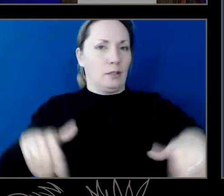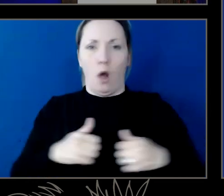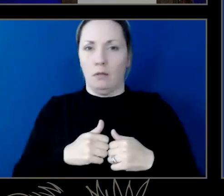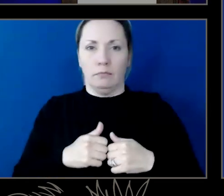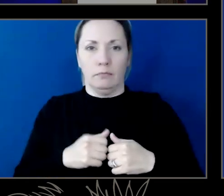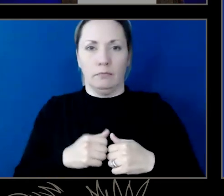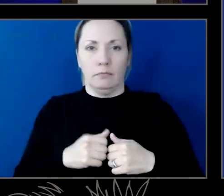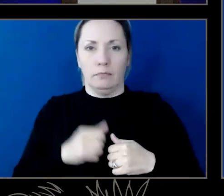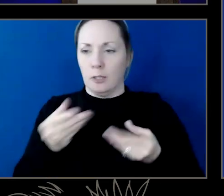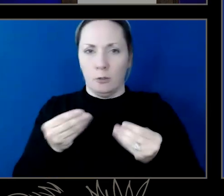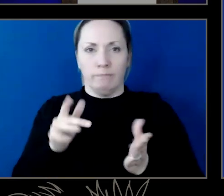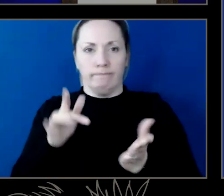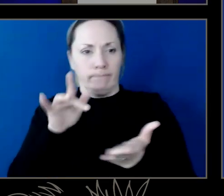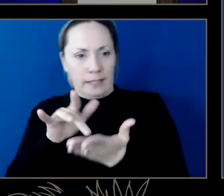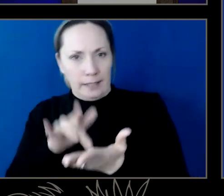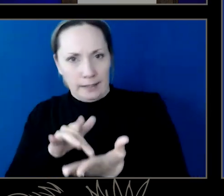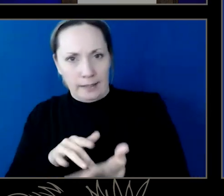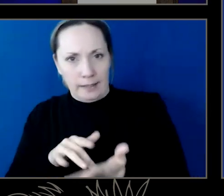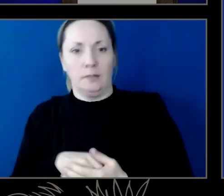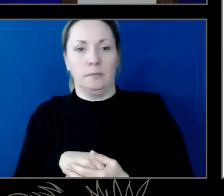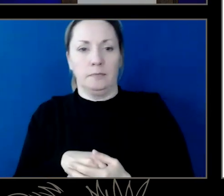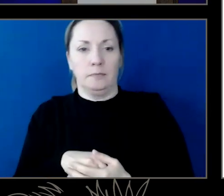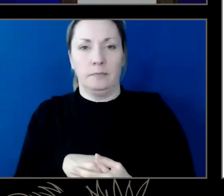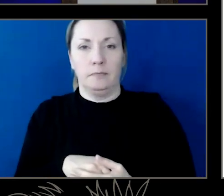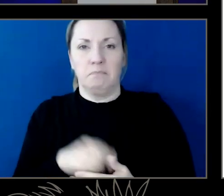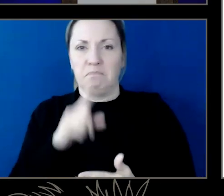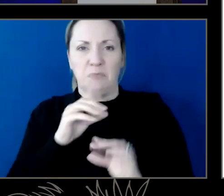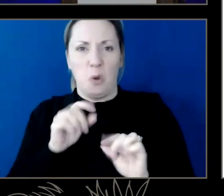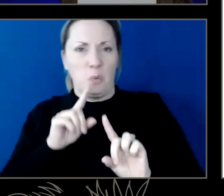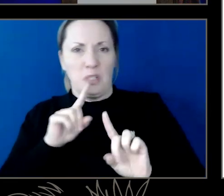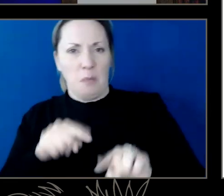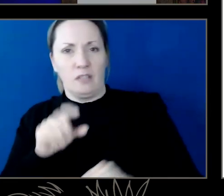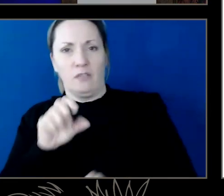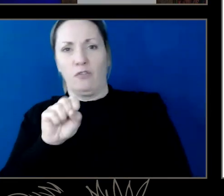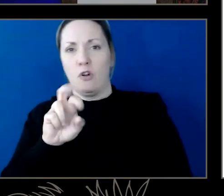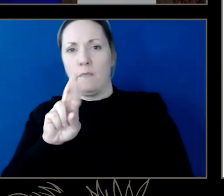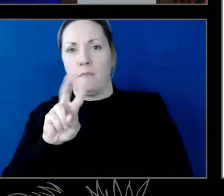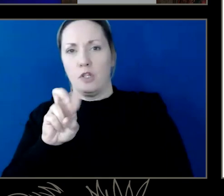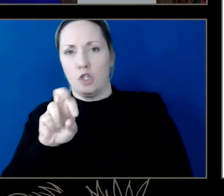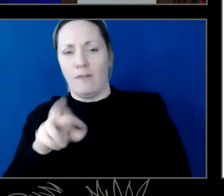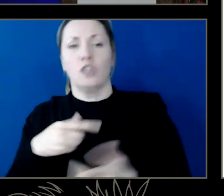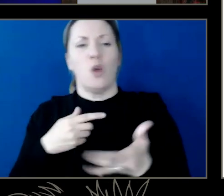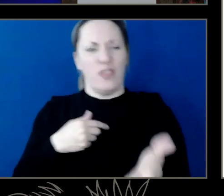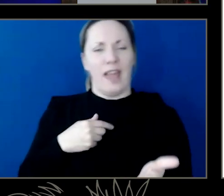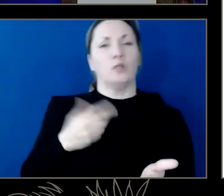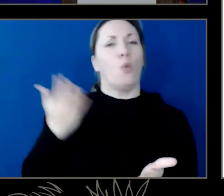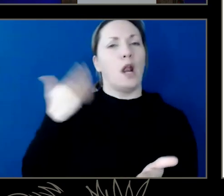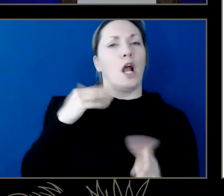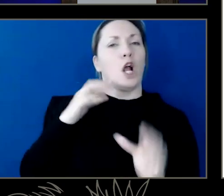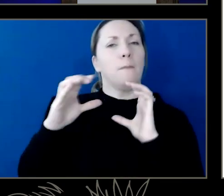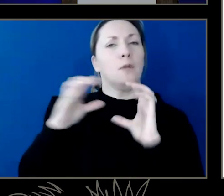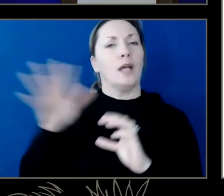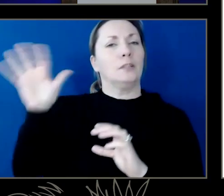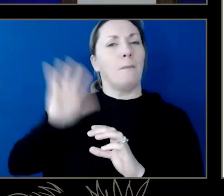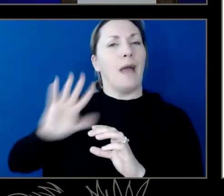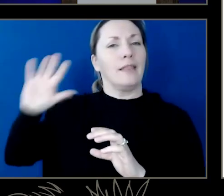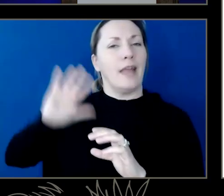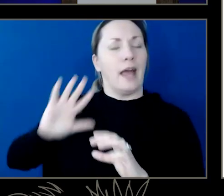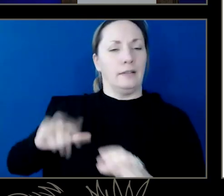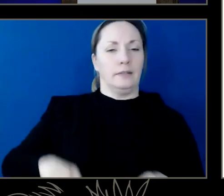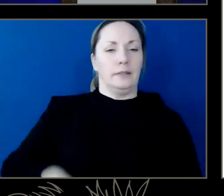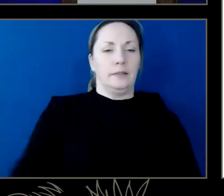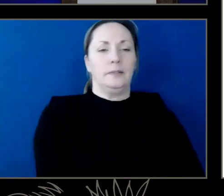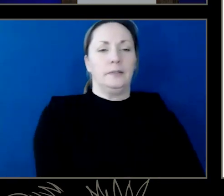would need to receive another response from the server. So this is basically what the web communication looked like back then. If, for example, I wanted to submit a